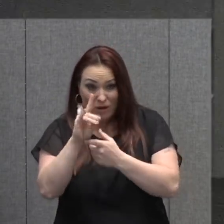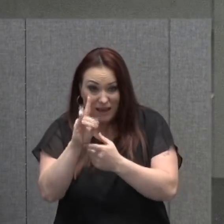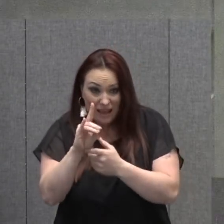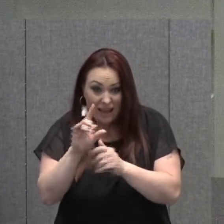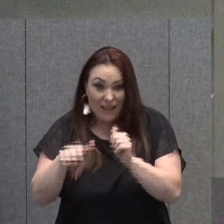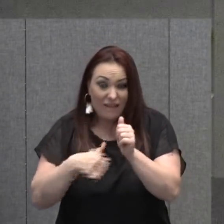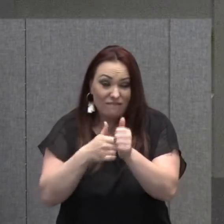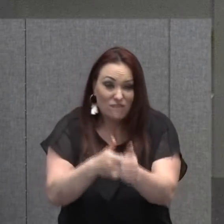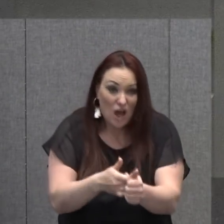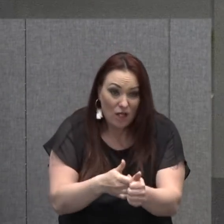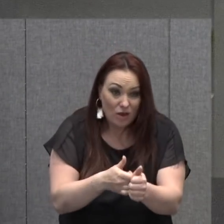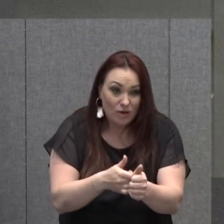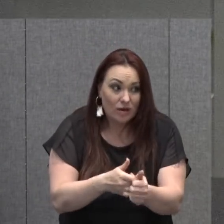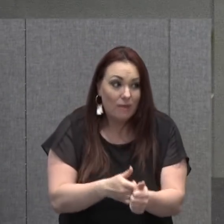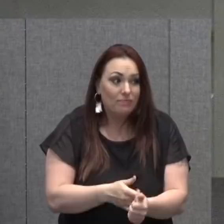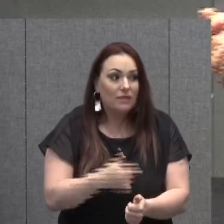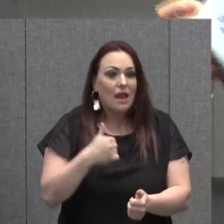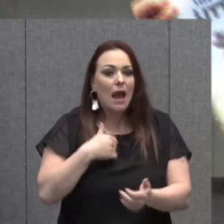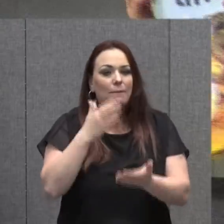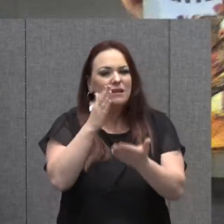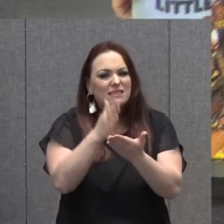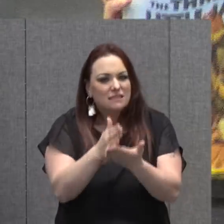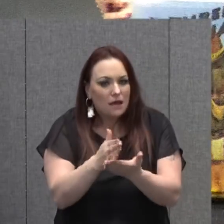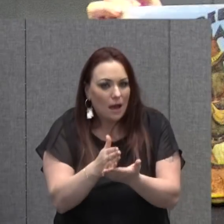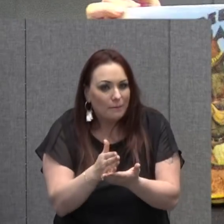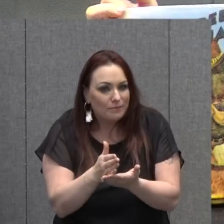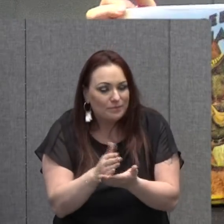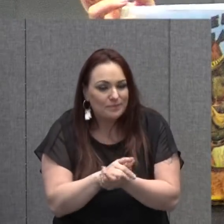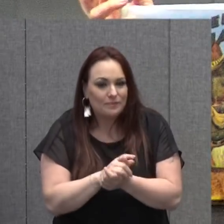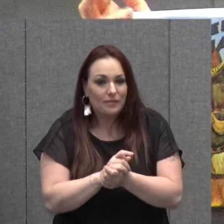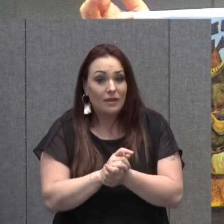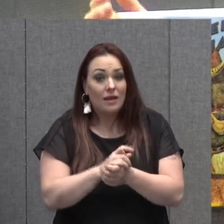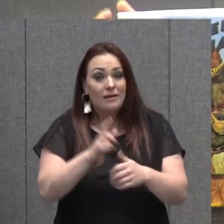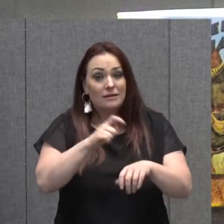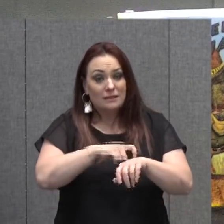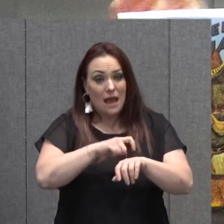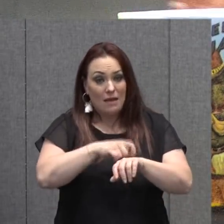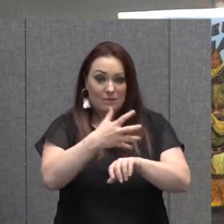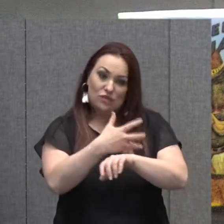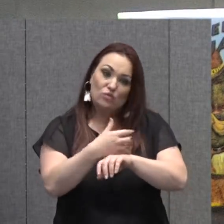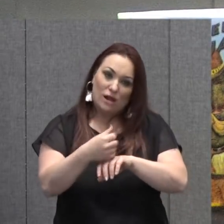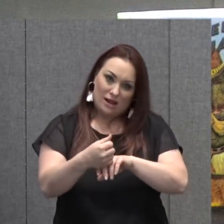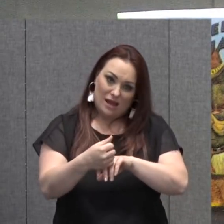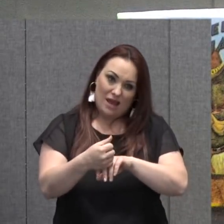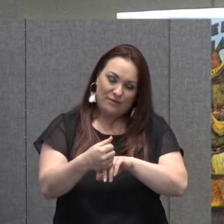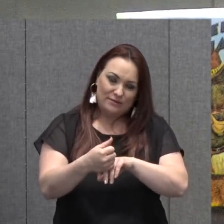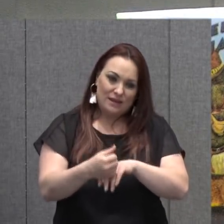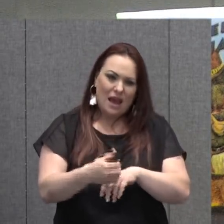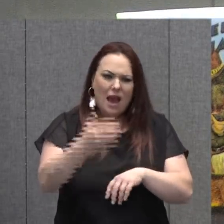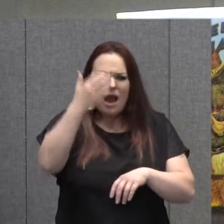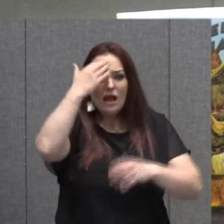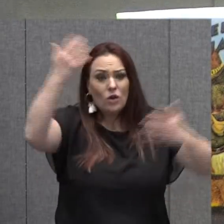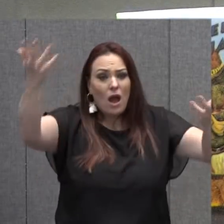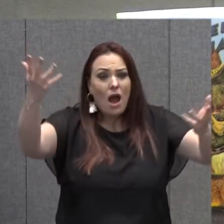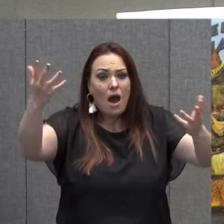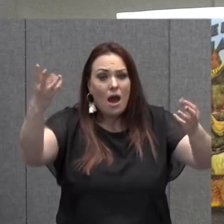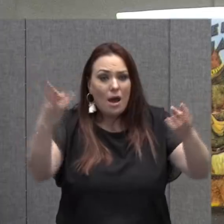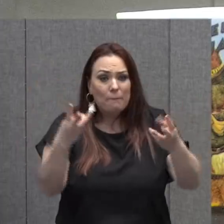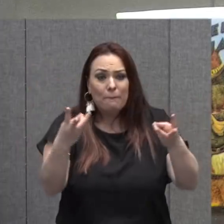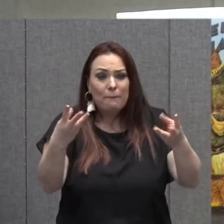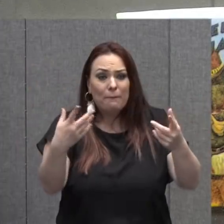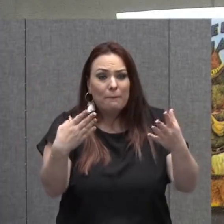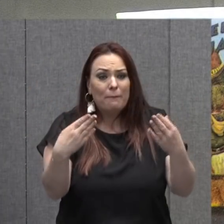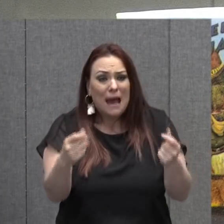I'm going to stop right there, boys and girls. So we are running out of time, and I know some of you are like, but,